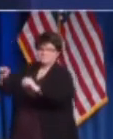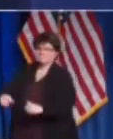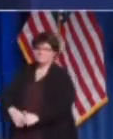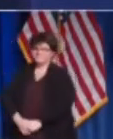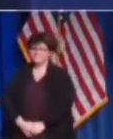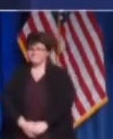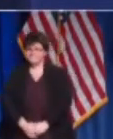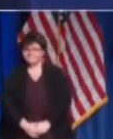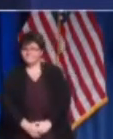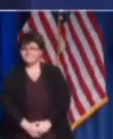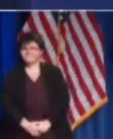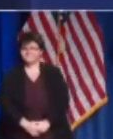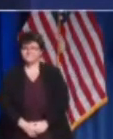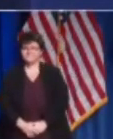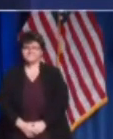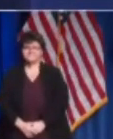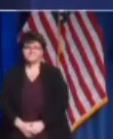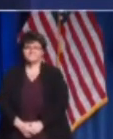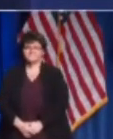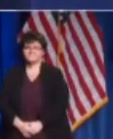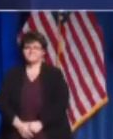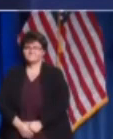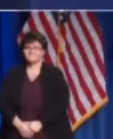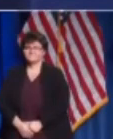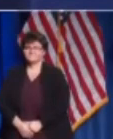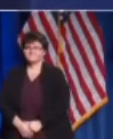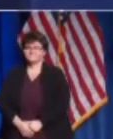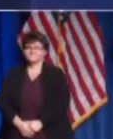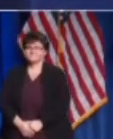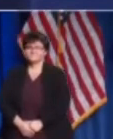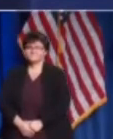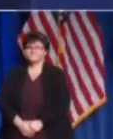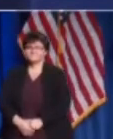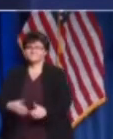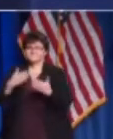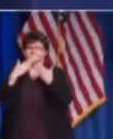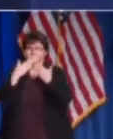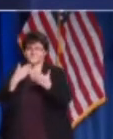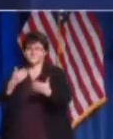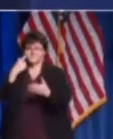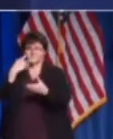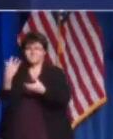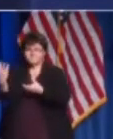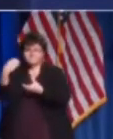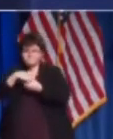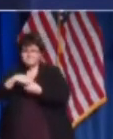Please exit through the doors to your left as you depart the hall. Thank you for participating in the inauguration of Governor Lamont.